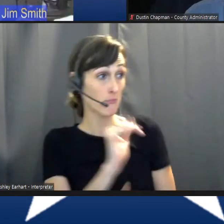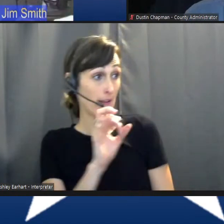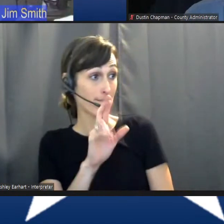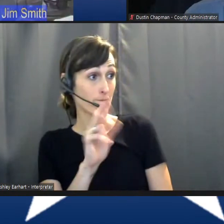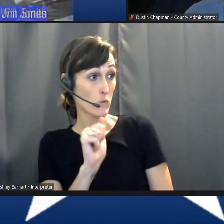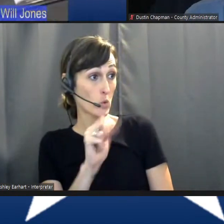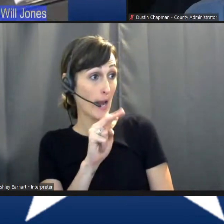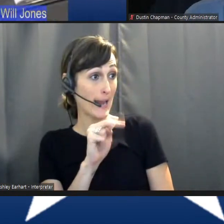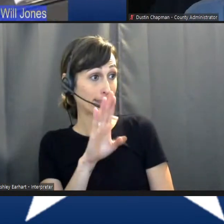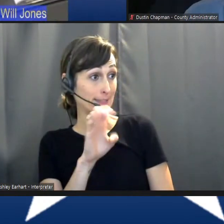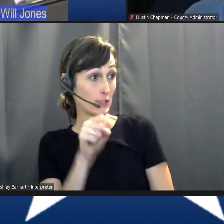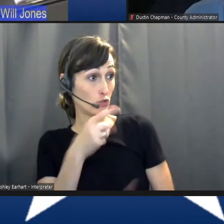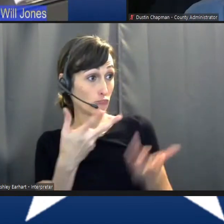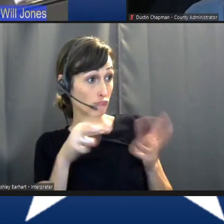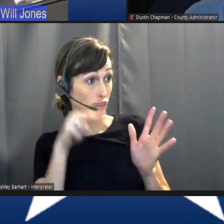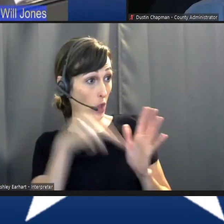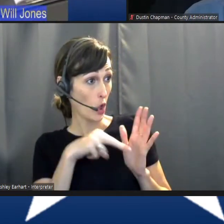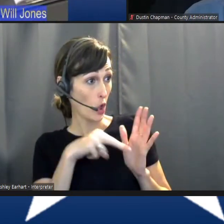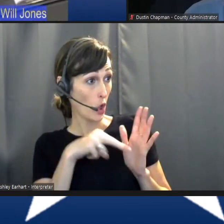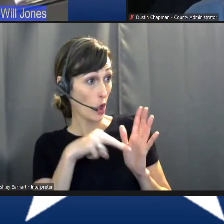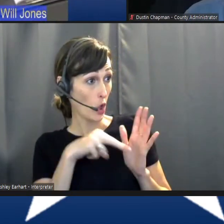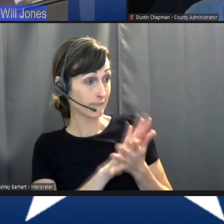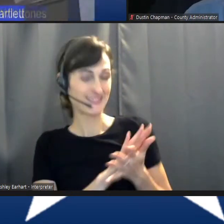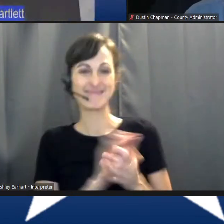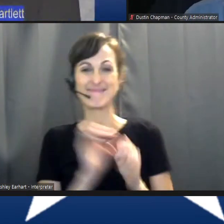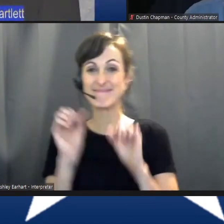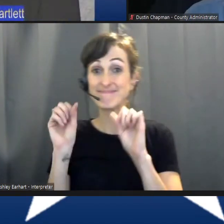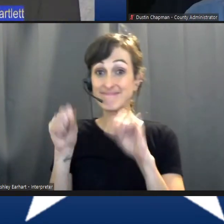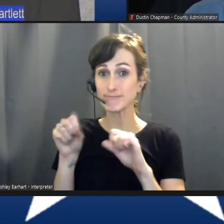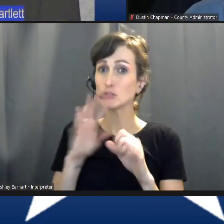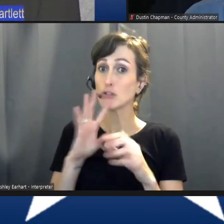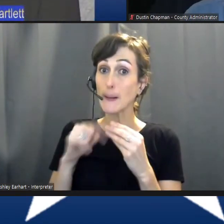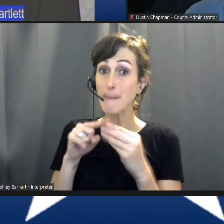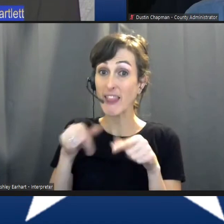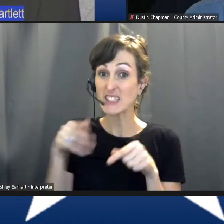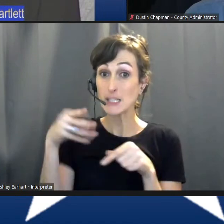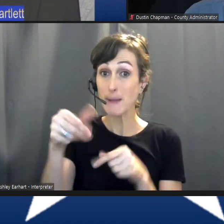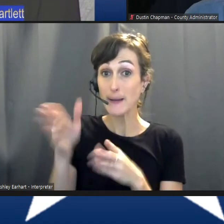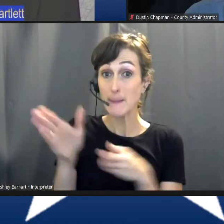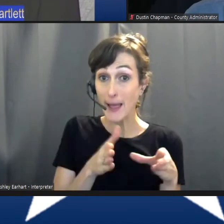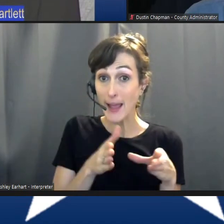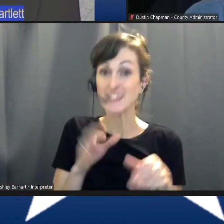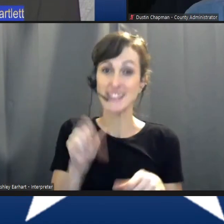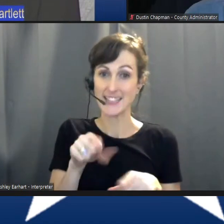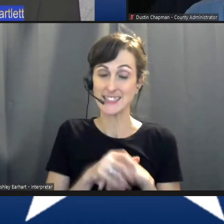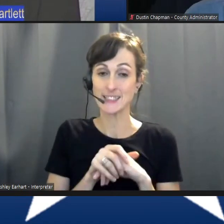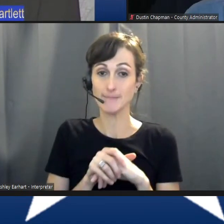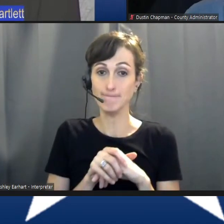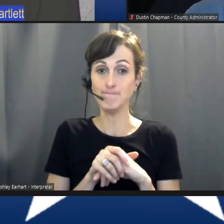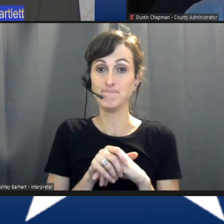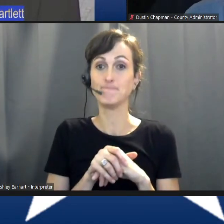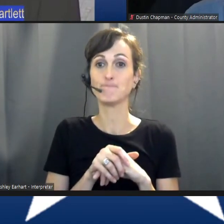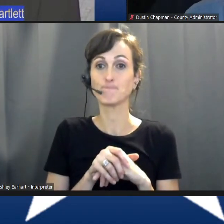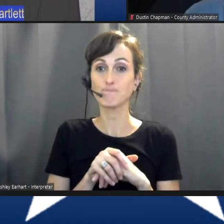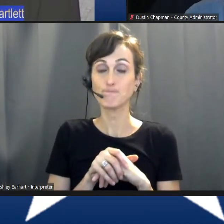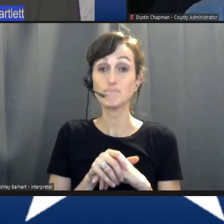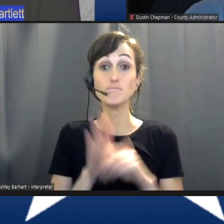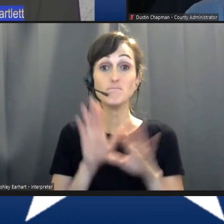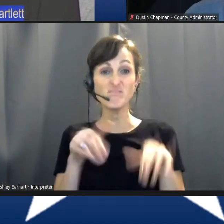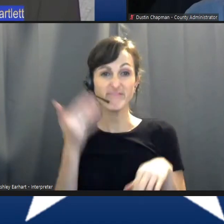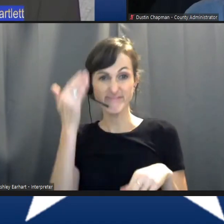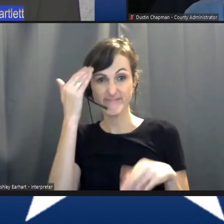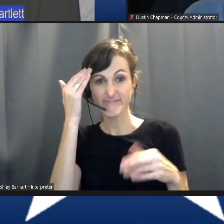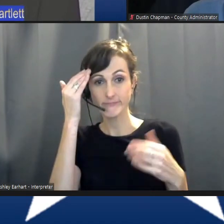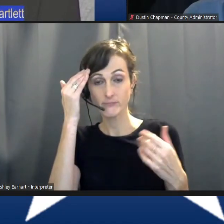you? Yes. You're talking about the spending plan? Mm-hmm. Yes, sir. And so, it